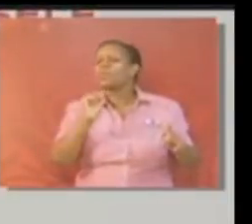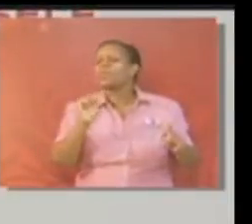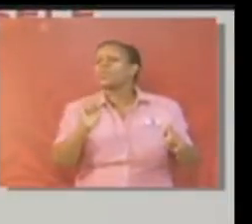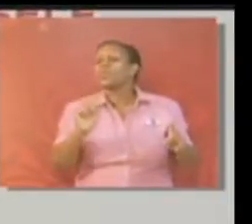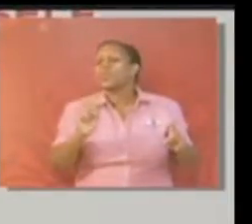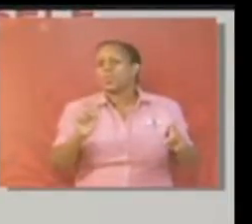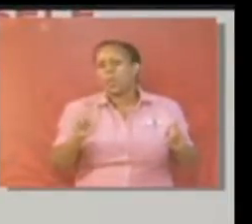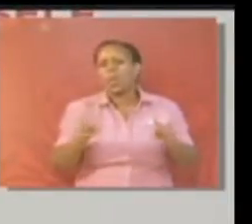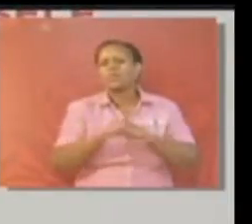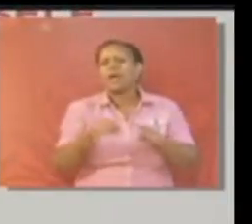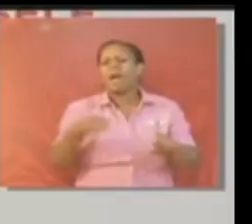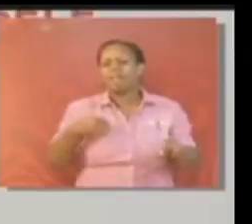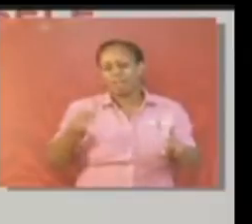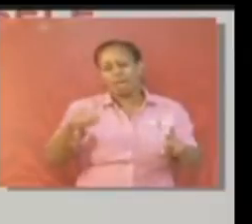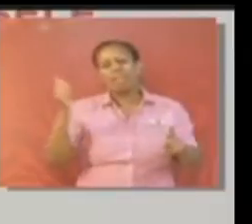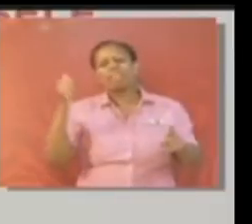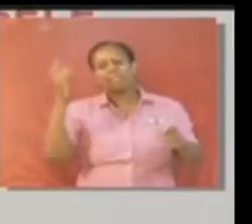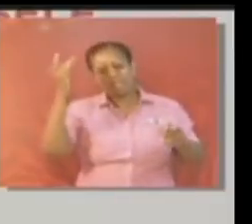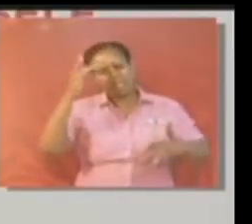young person.